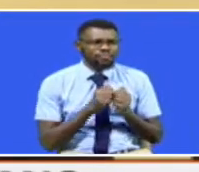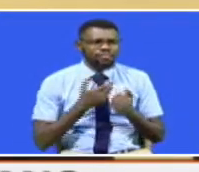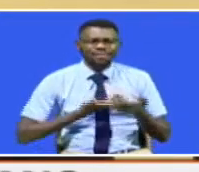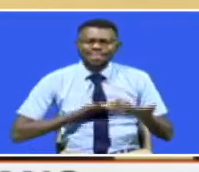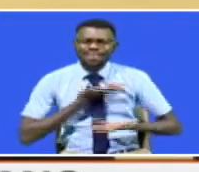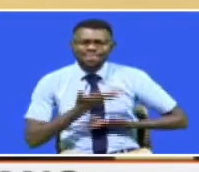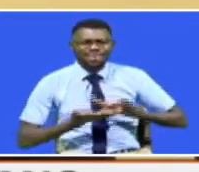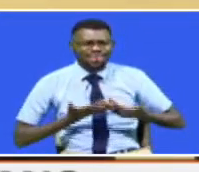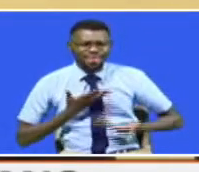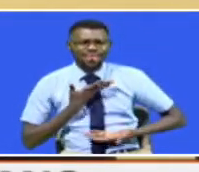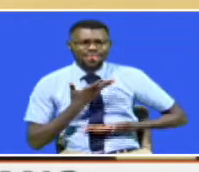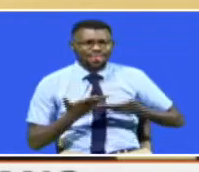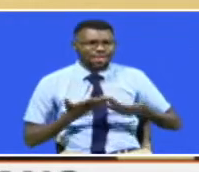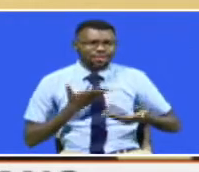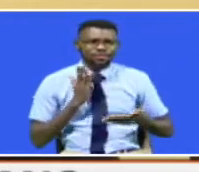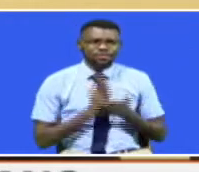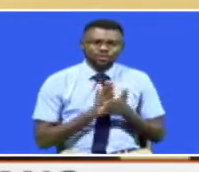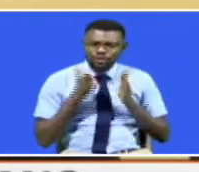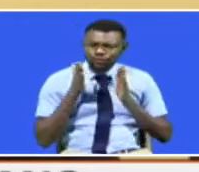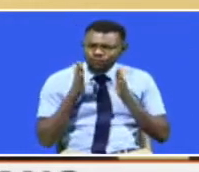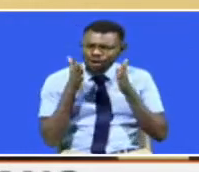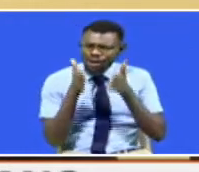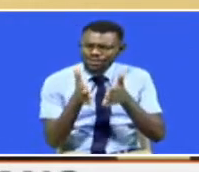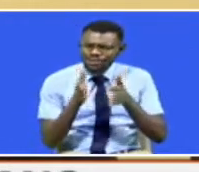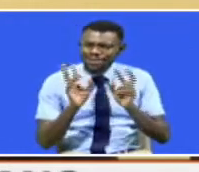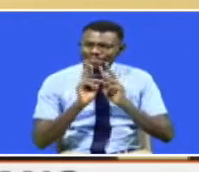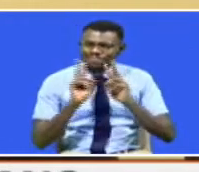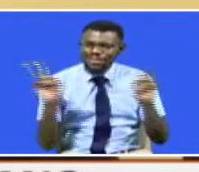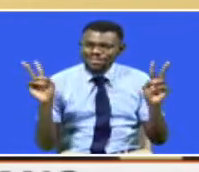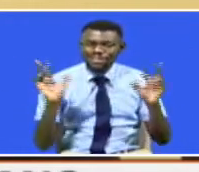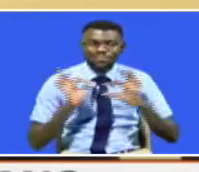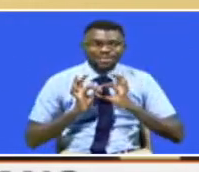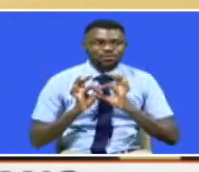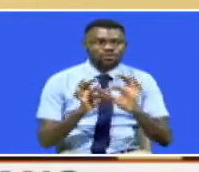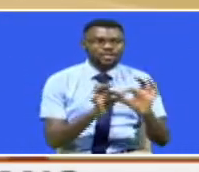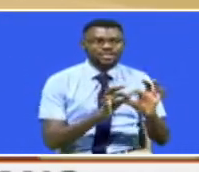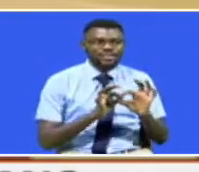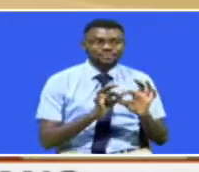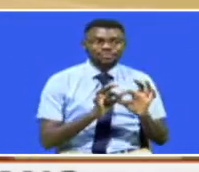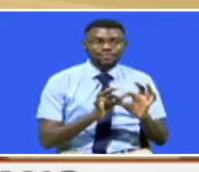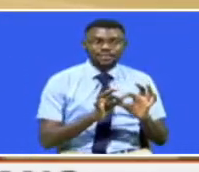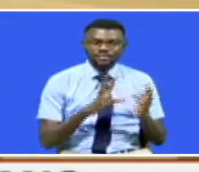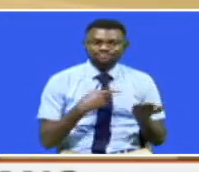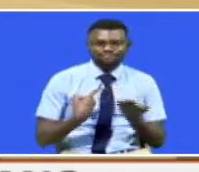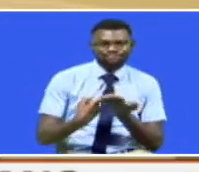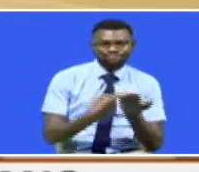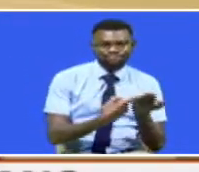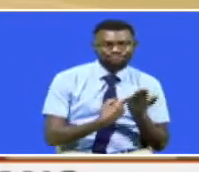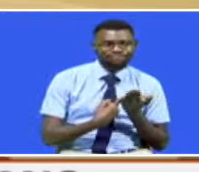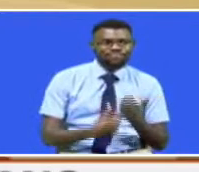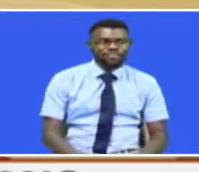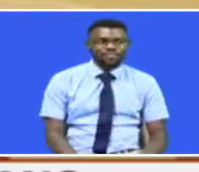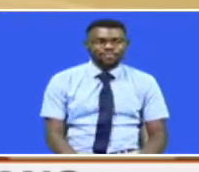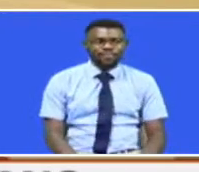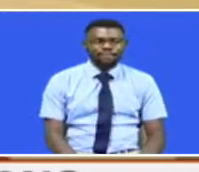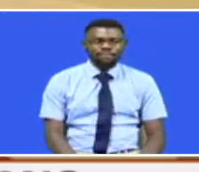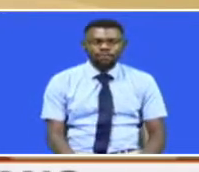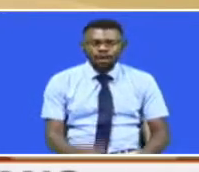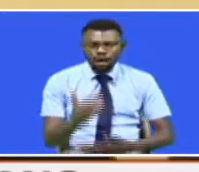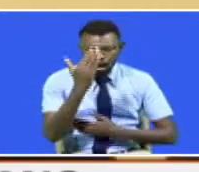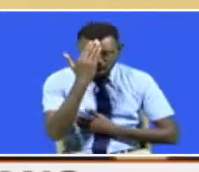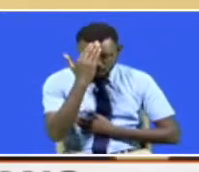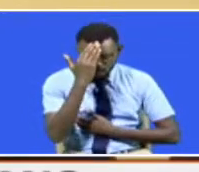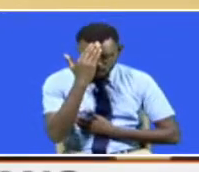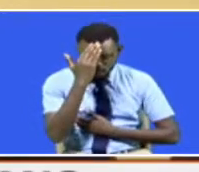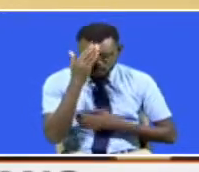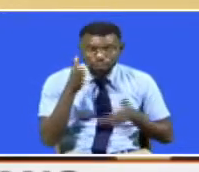our unwavering commitment to peace, unity, and dialogue. With utmost humility, we